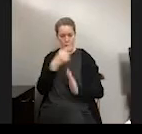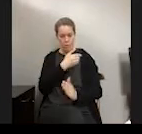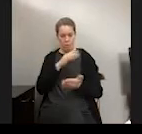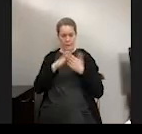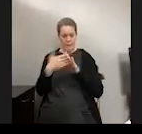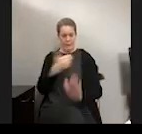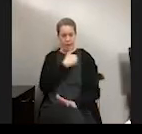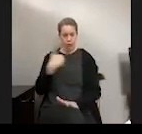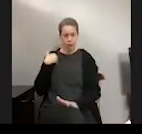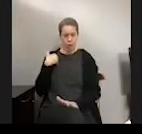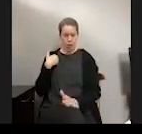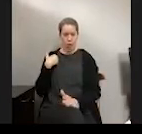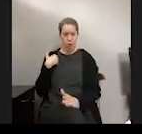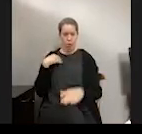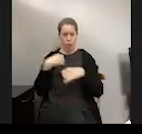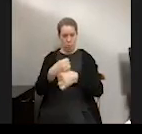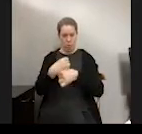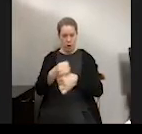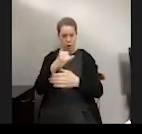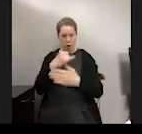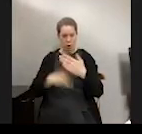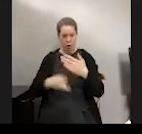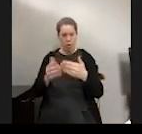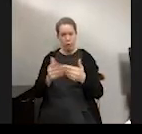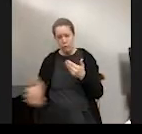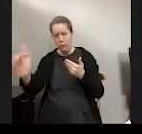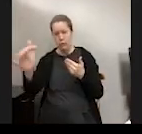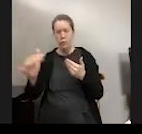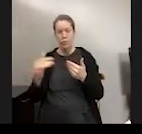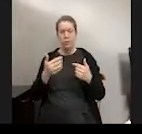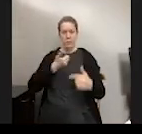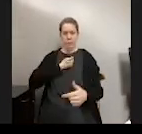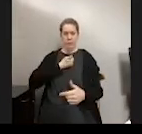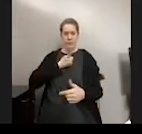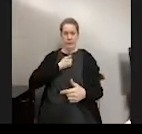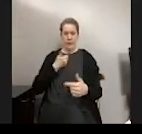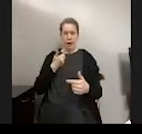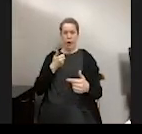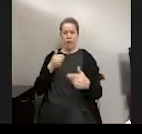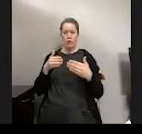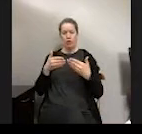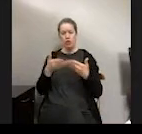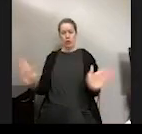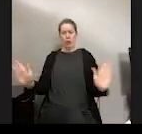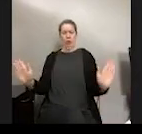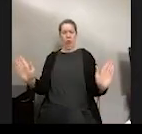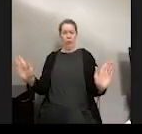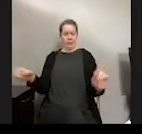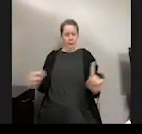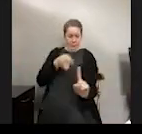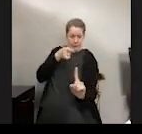forward. Myself, I'm a generalist. I'm not necessarily a subject matter expert when it comes to some of these